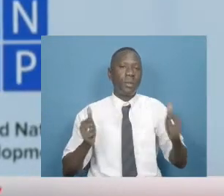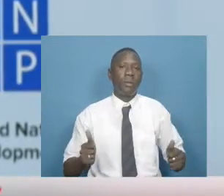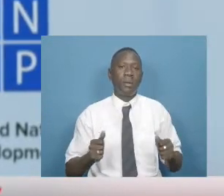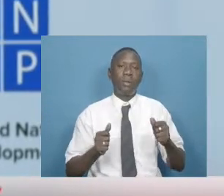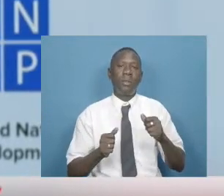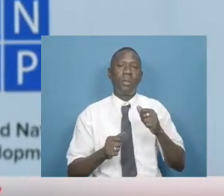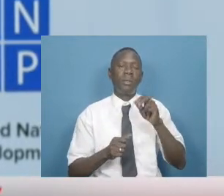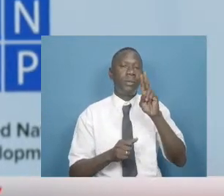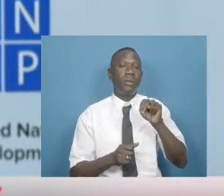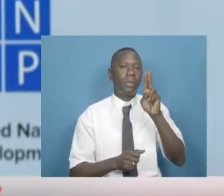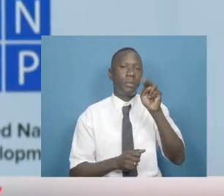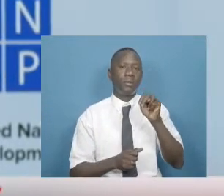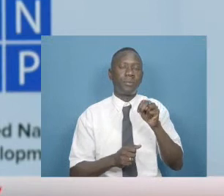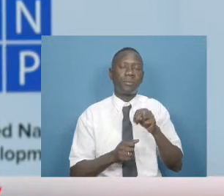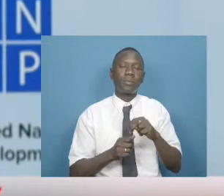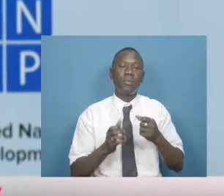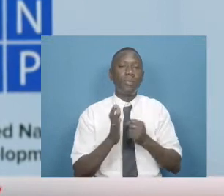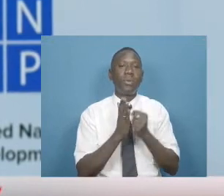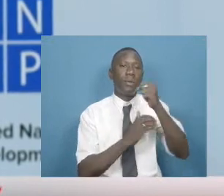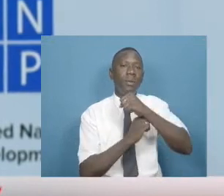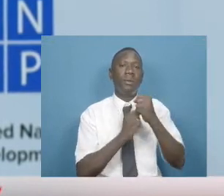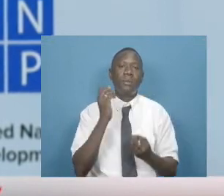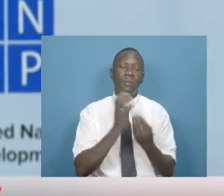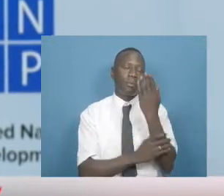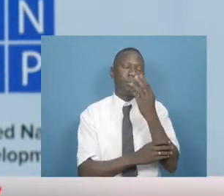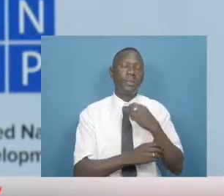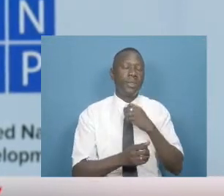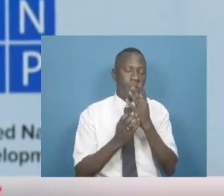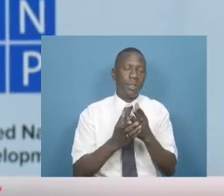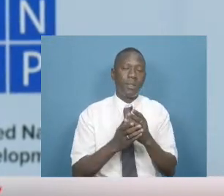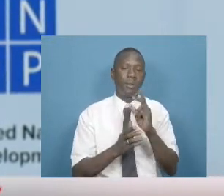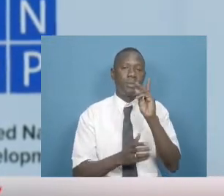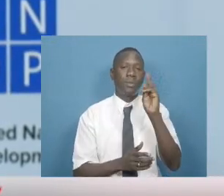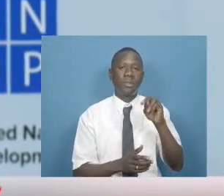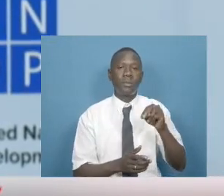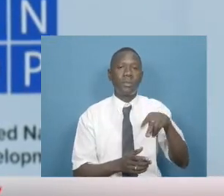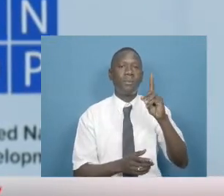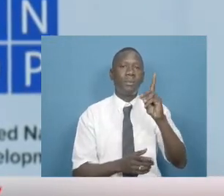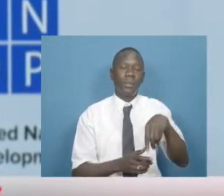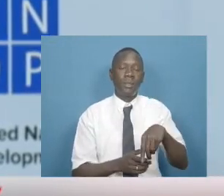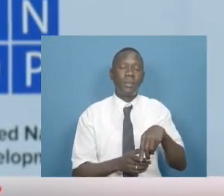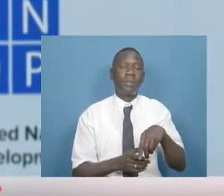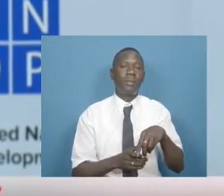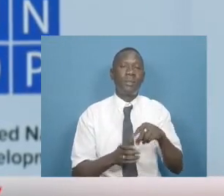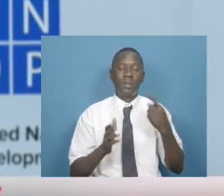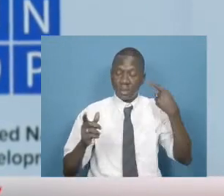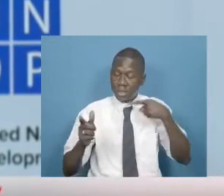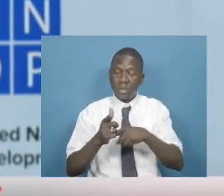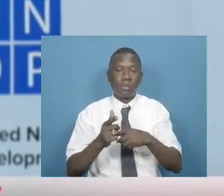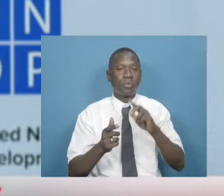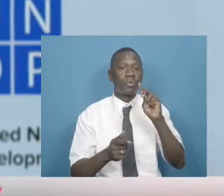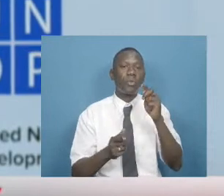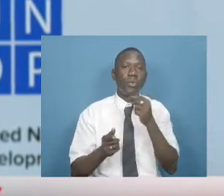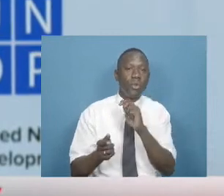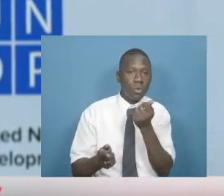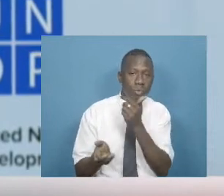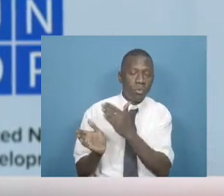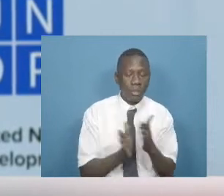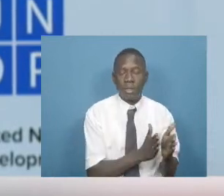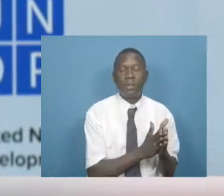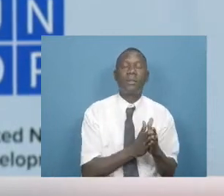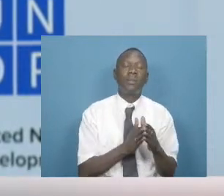Nations Sustainable Development Group, says the UNDP's new strategic plan 2022-2025 commits